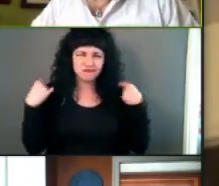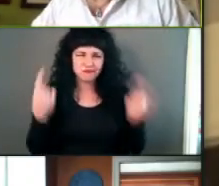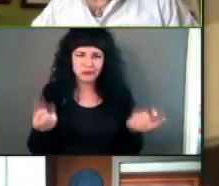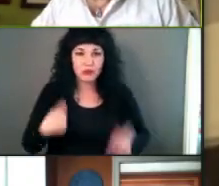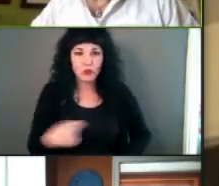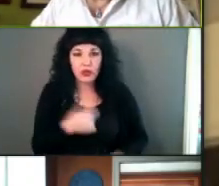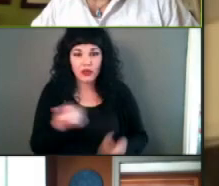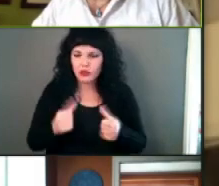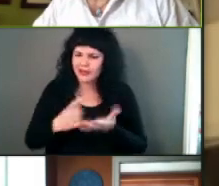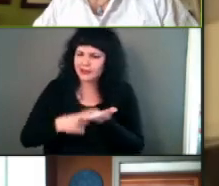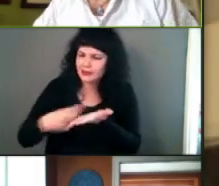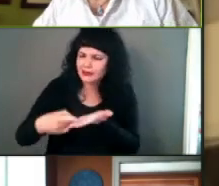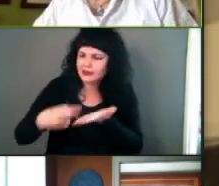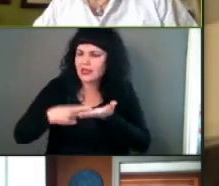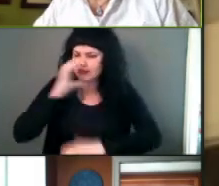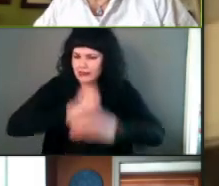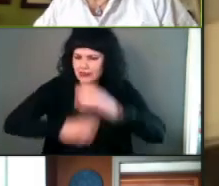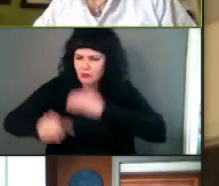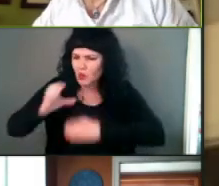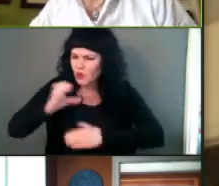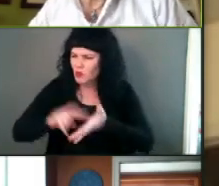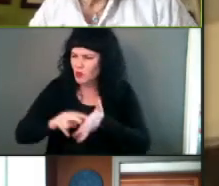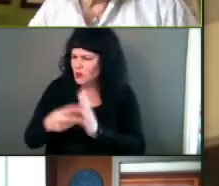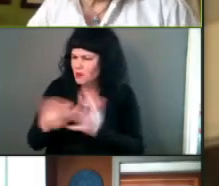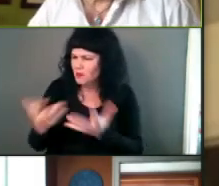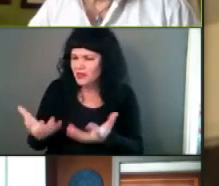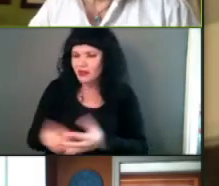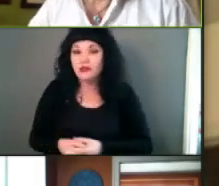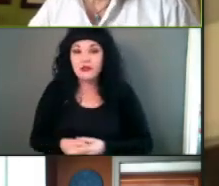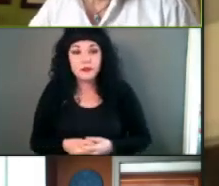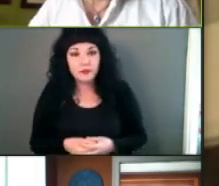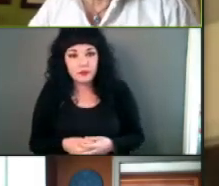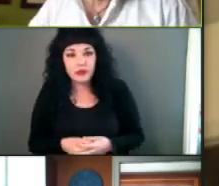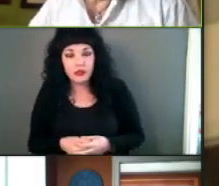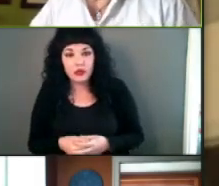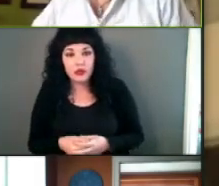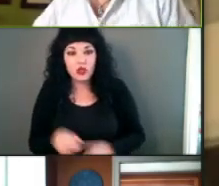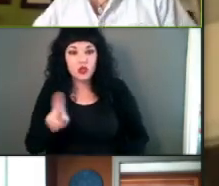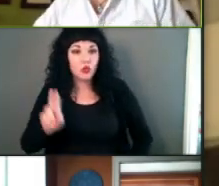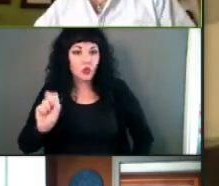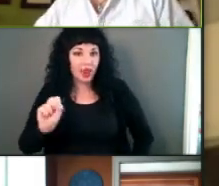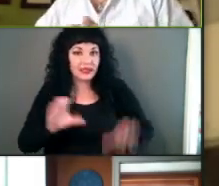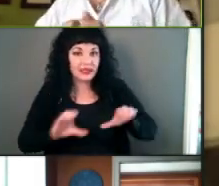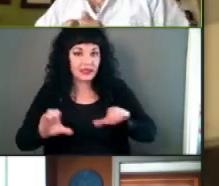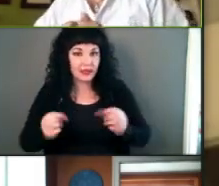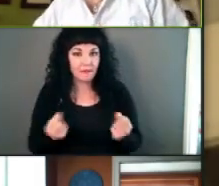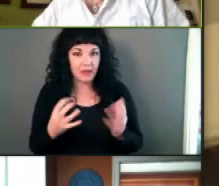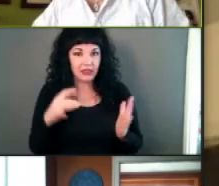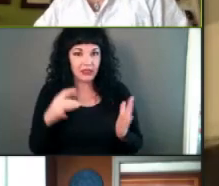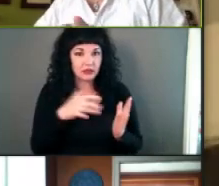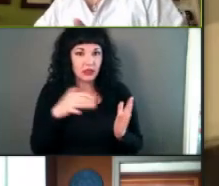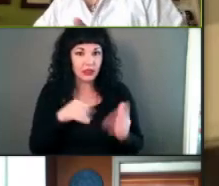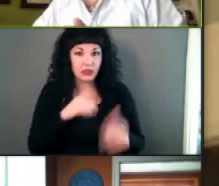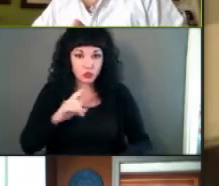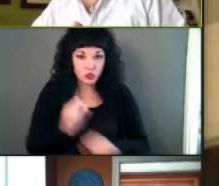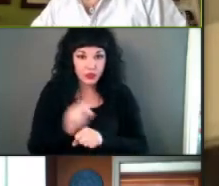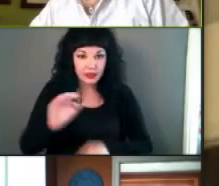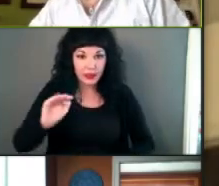explore that, what that meant. And there were some national studies. In fact, the state of Michigan was sued by a New